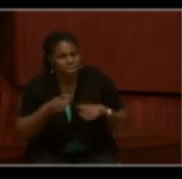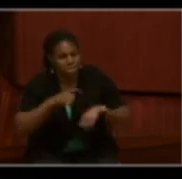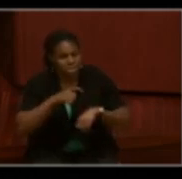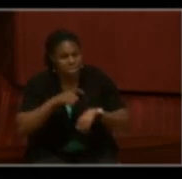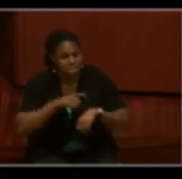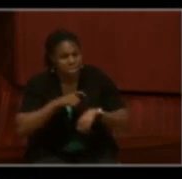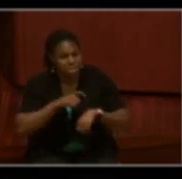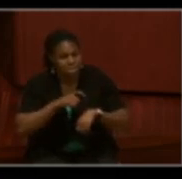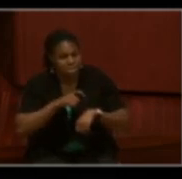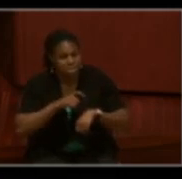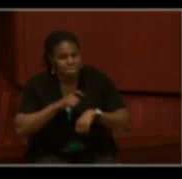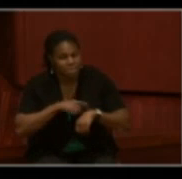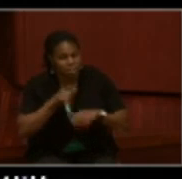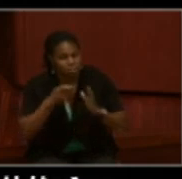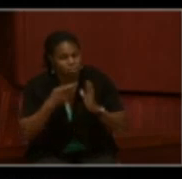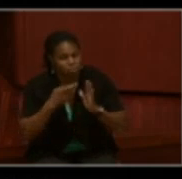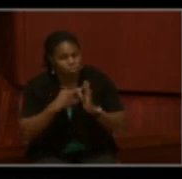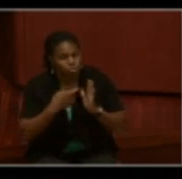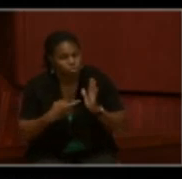how we locate the records.